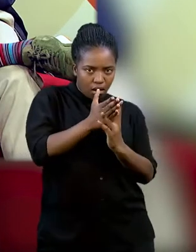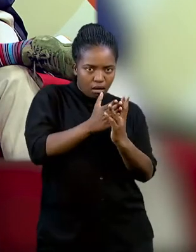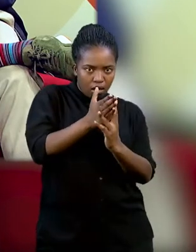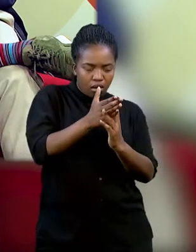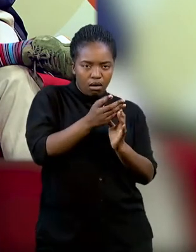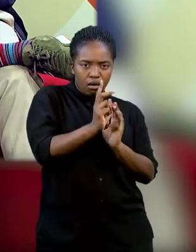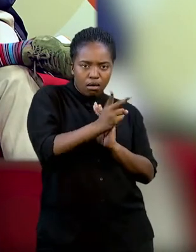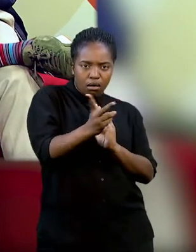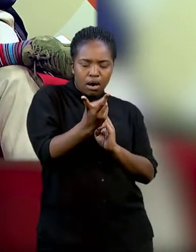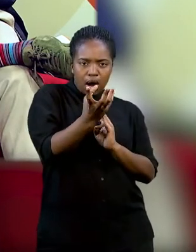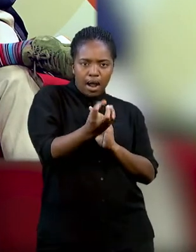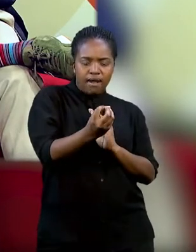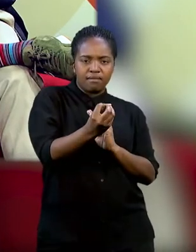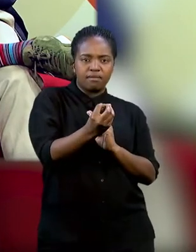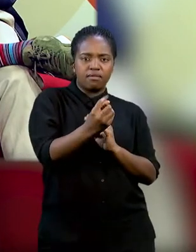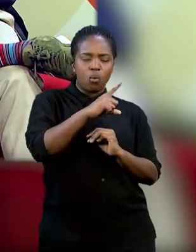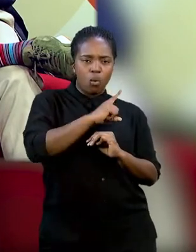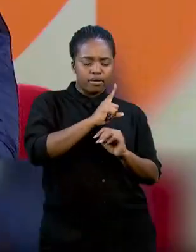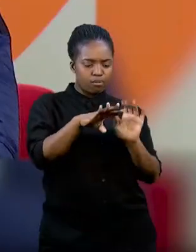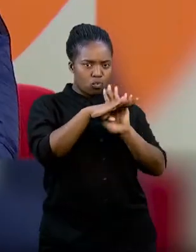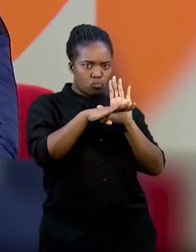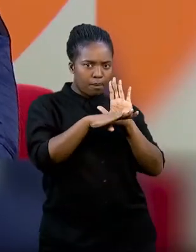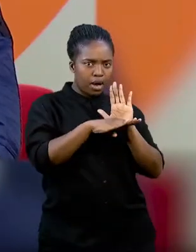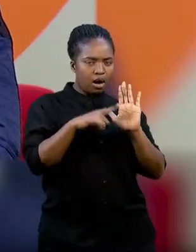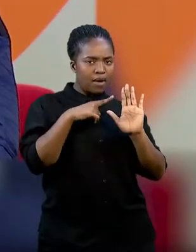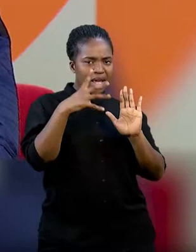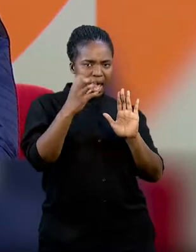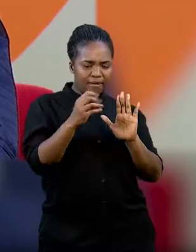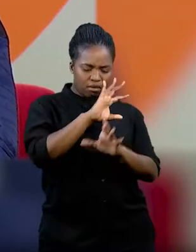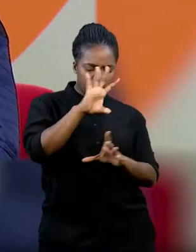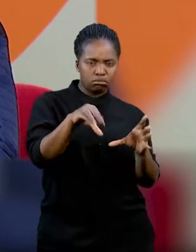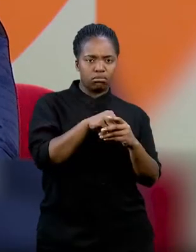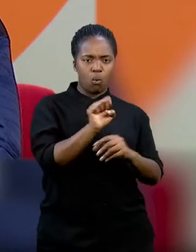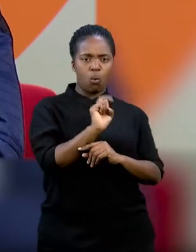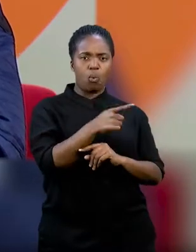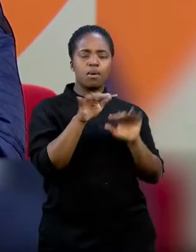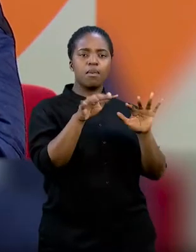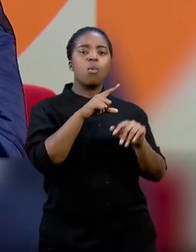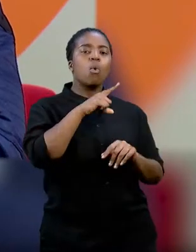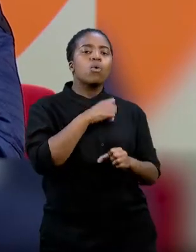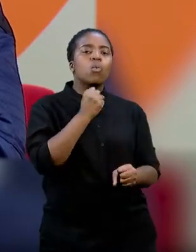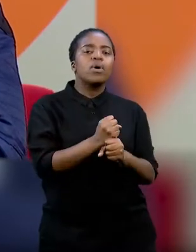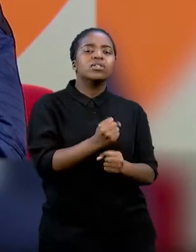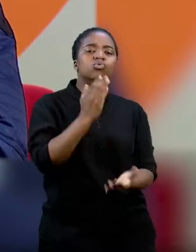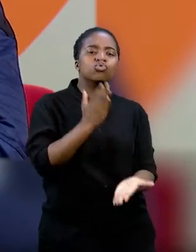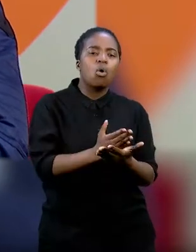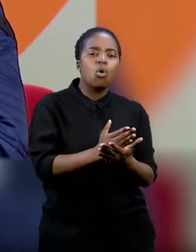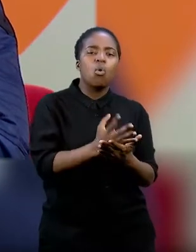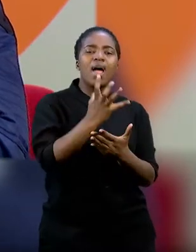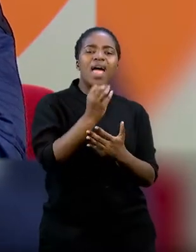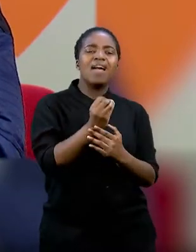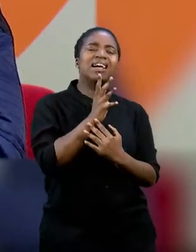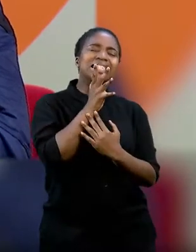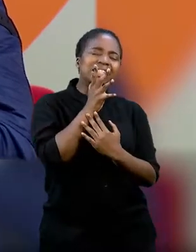inahane ka nthwe ya yahure I programming twanze ibe inclusive so that you are making sure